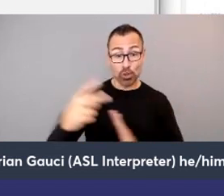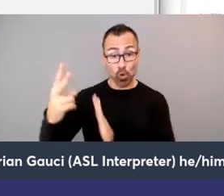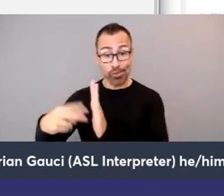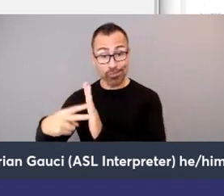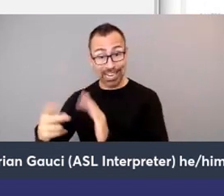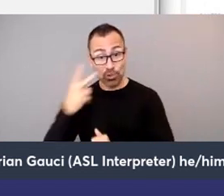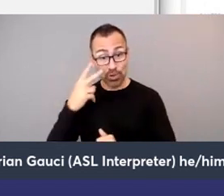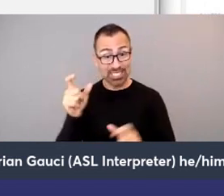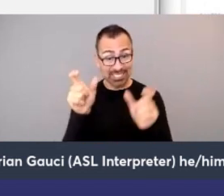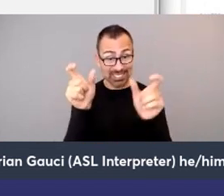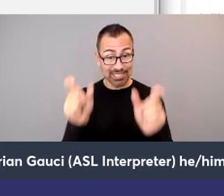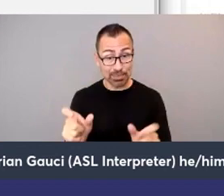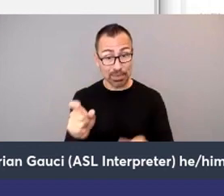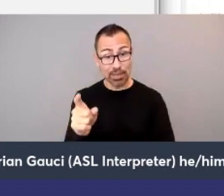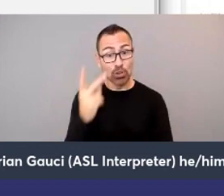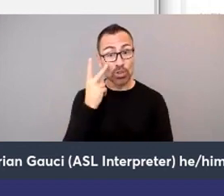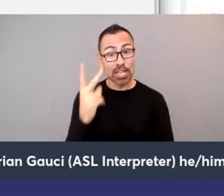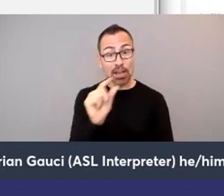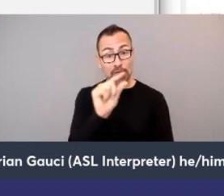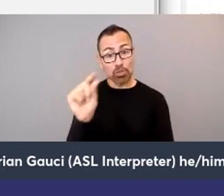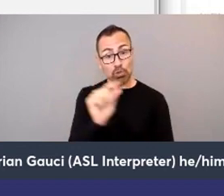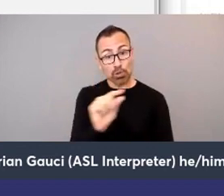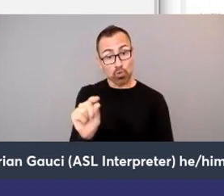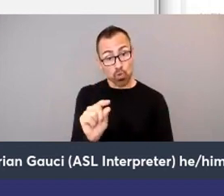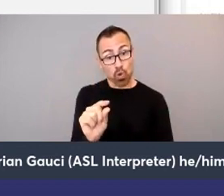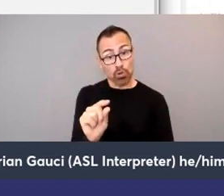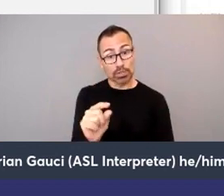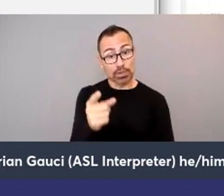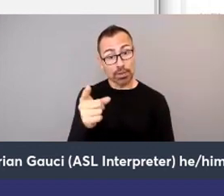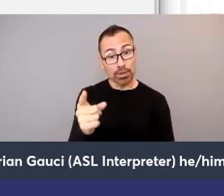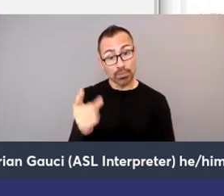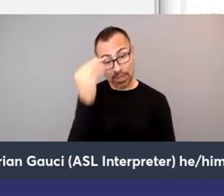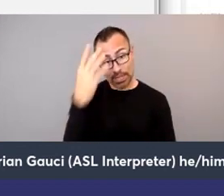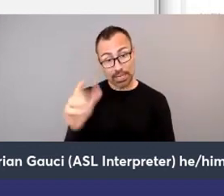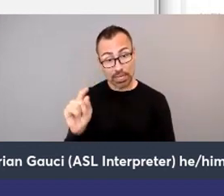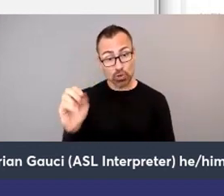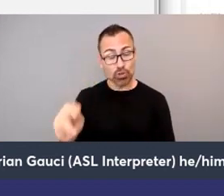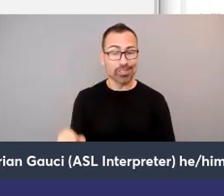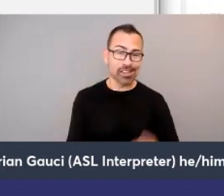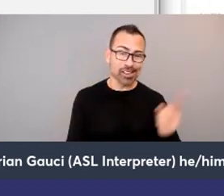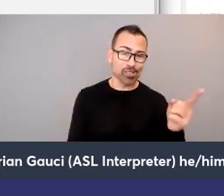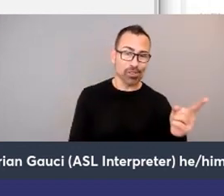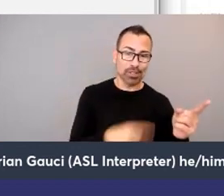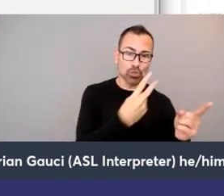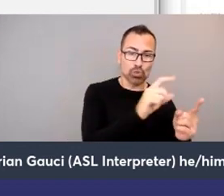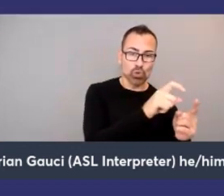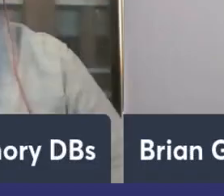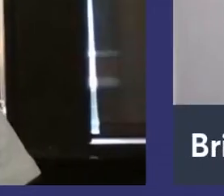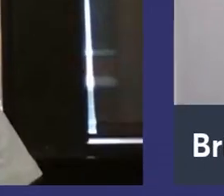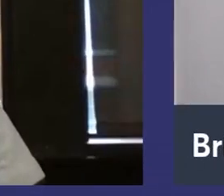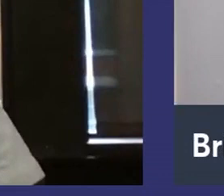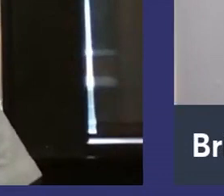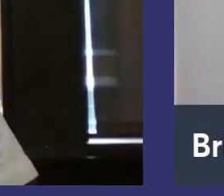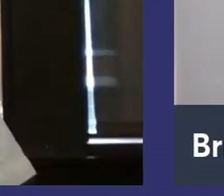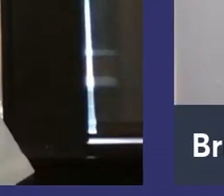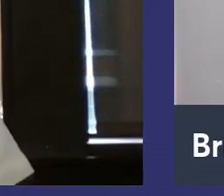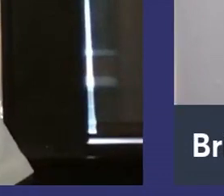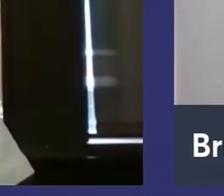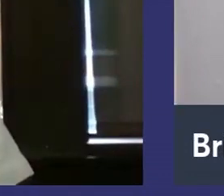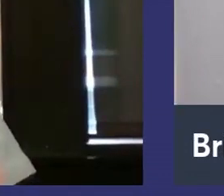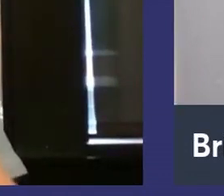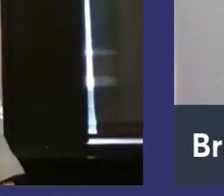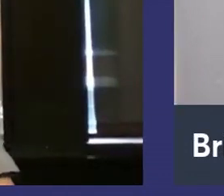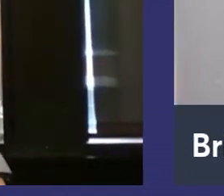can see, I have 3 rows on the data tiering one and only 2 rows of the most important metrics to look at in MemoryDB.